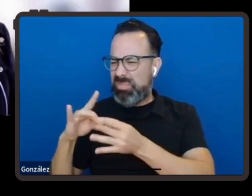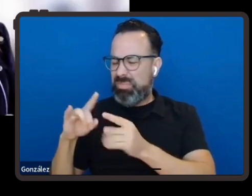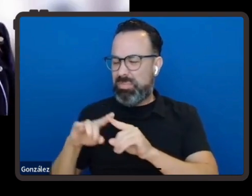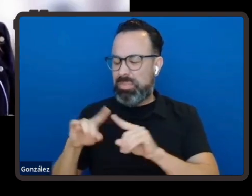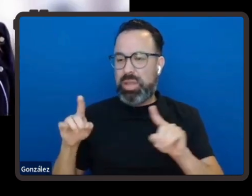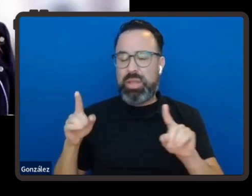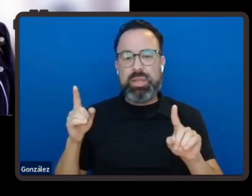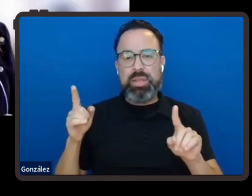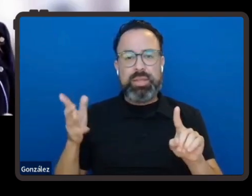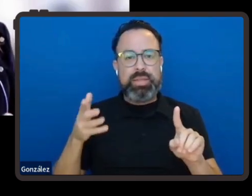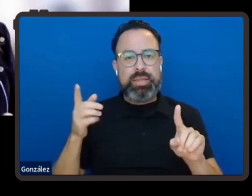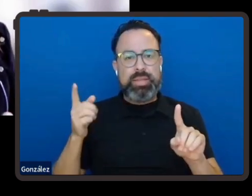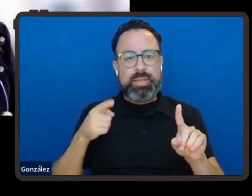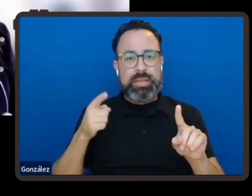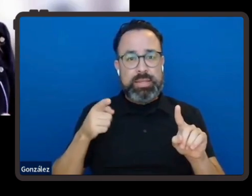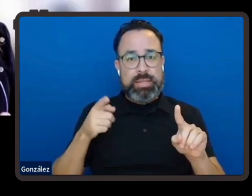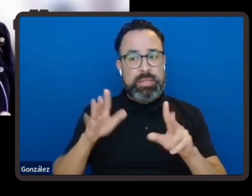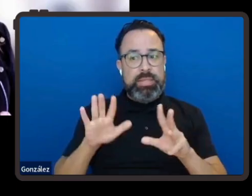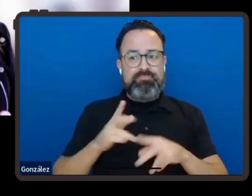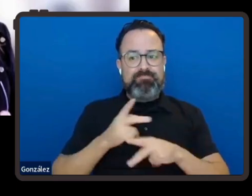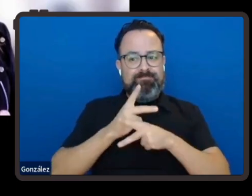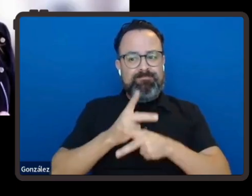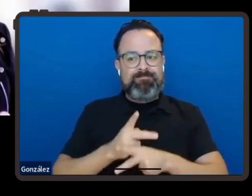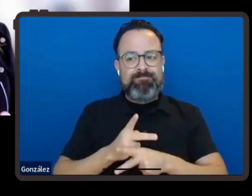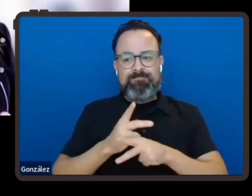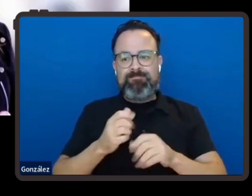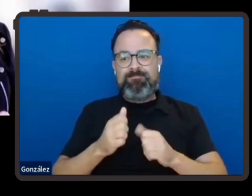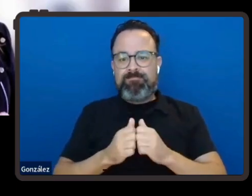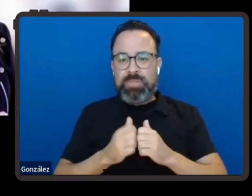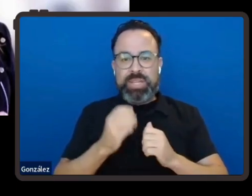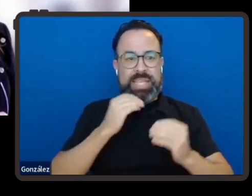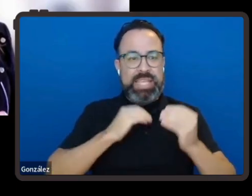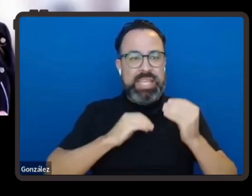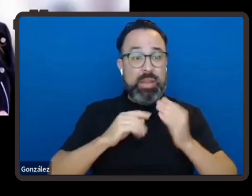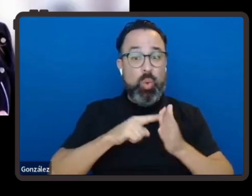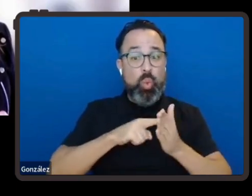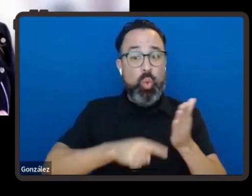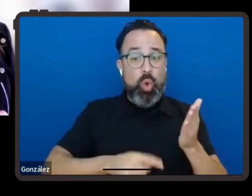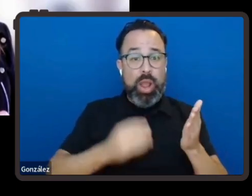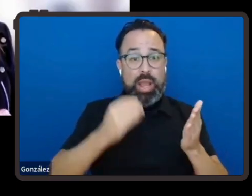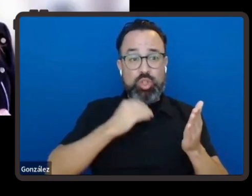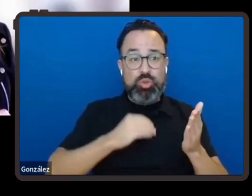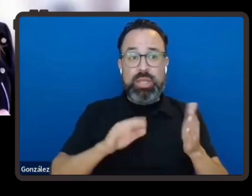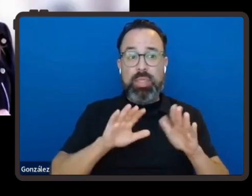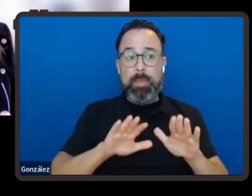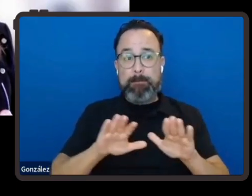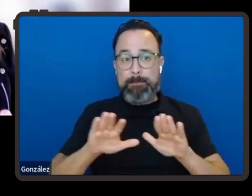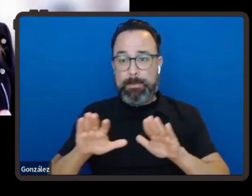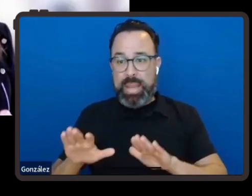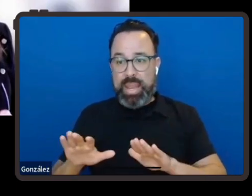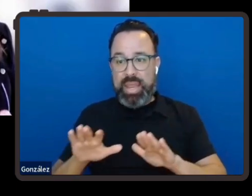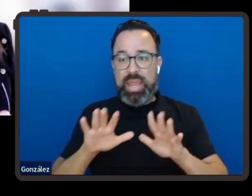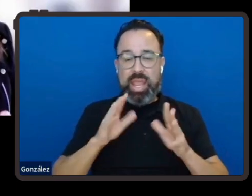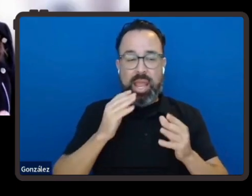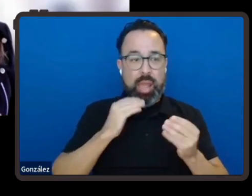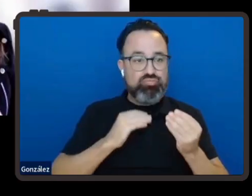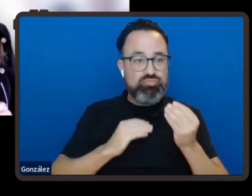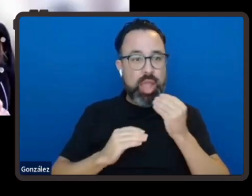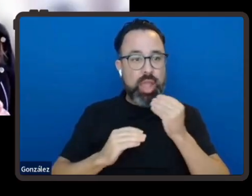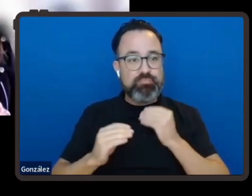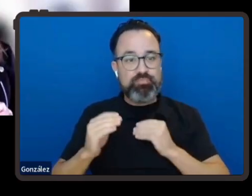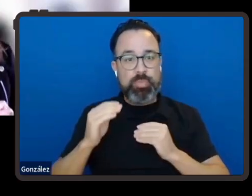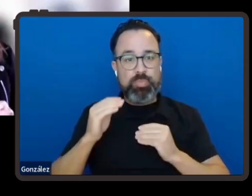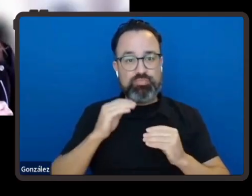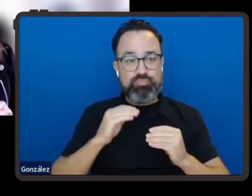watch the eating very carefully. What you eat, the pace. Yeah. Drinking